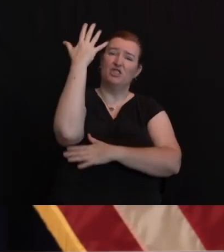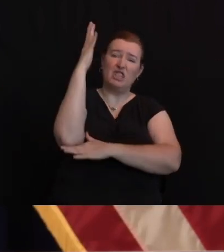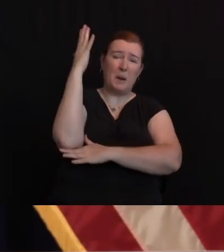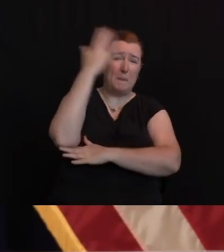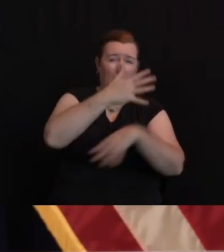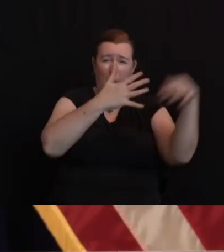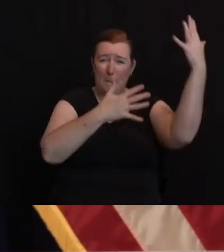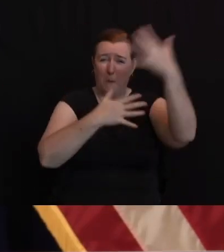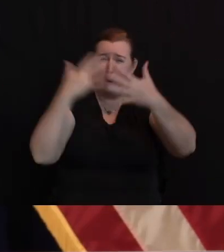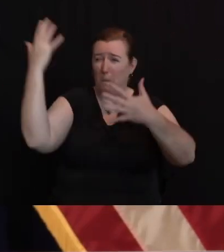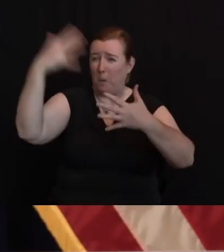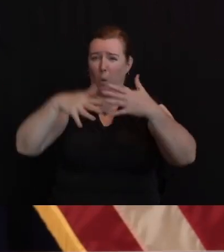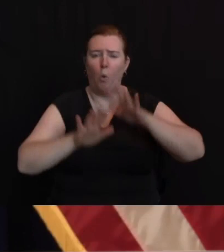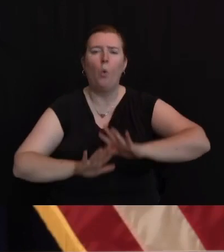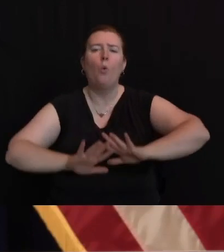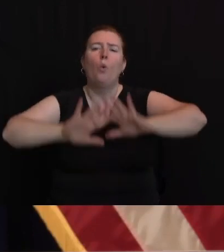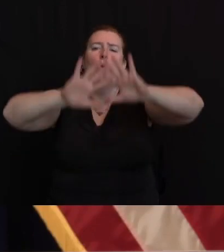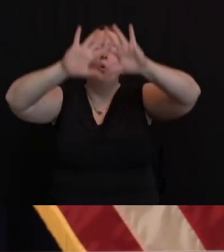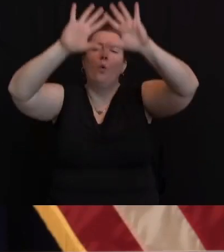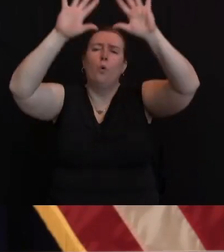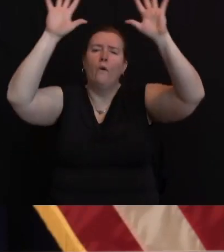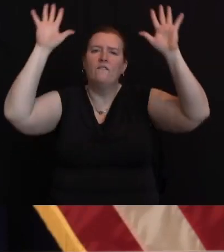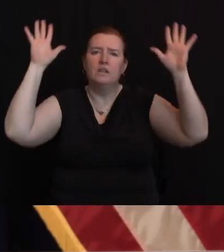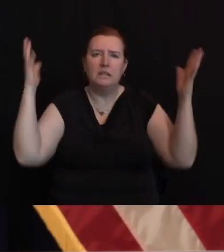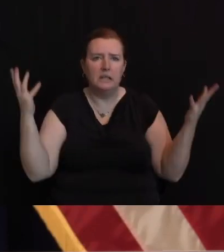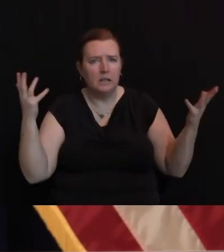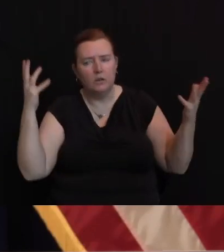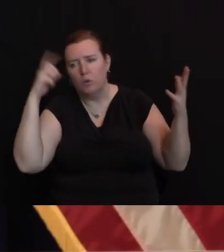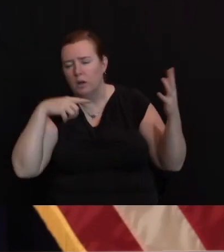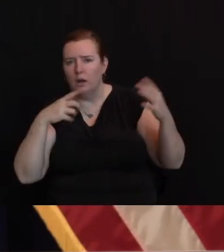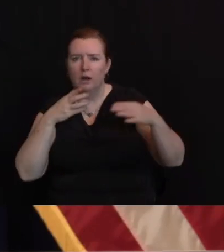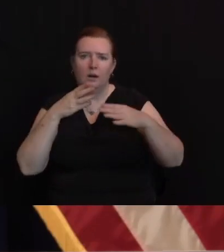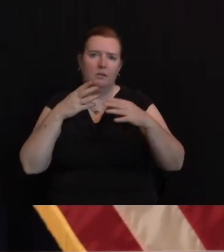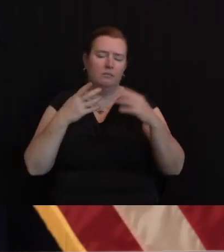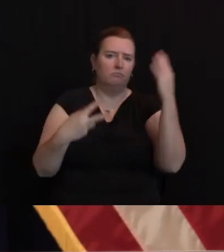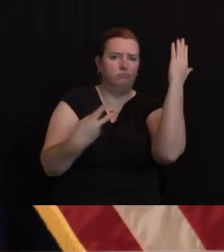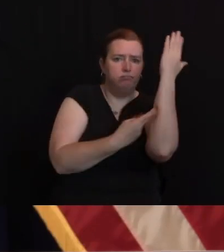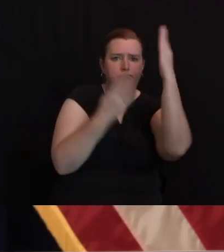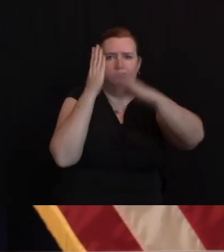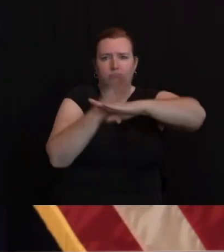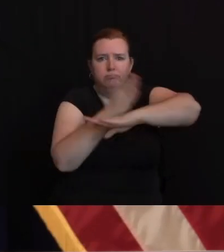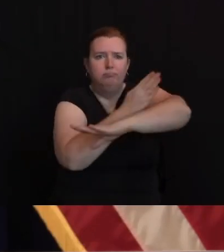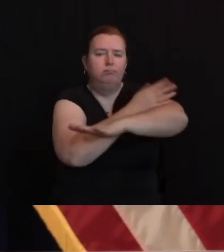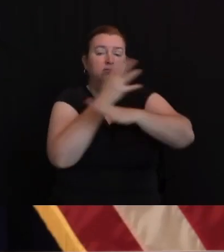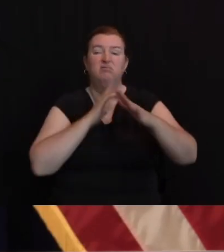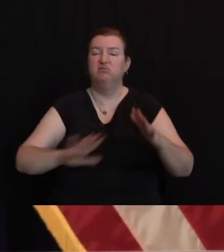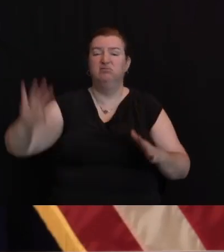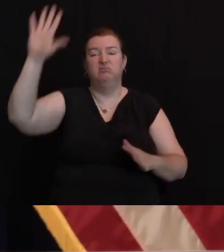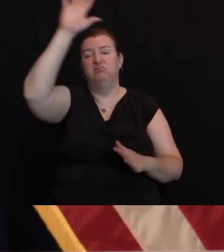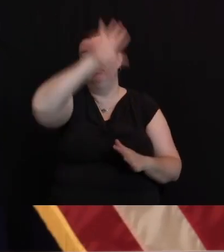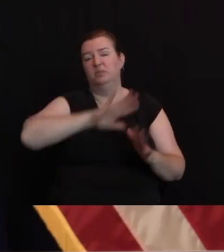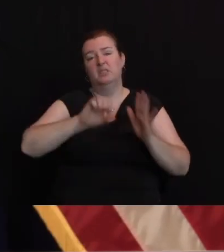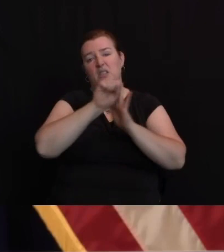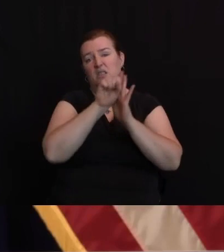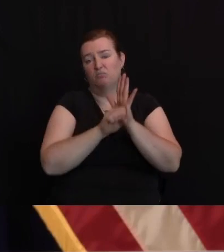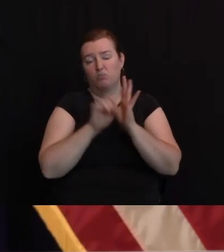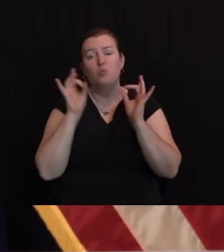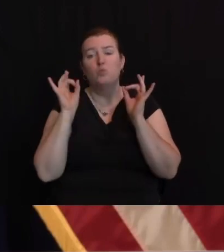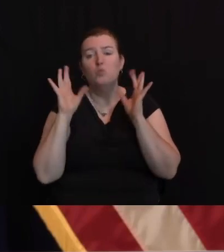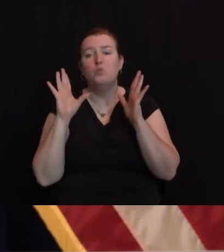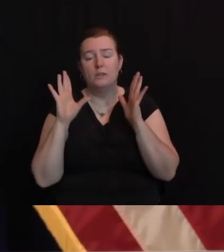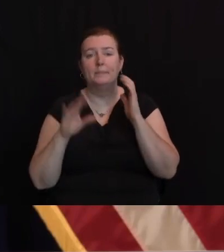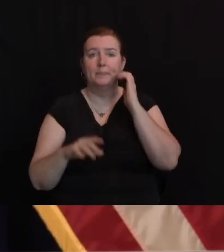down. And I want to reiterate one of the things that the governor mentioned about a